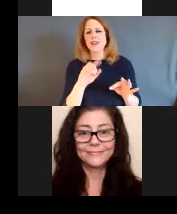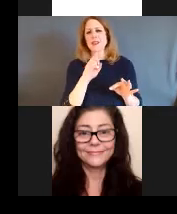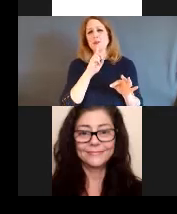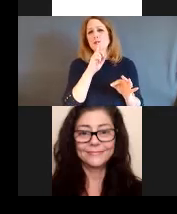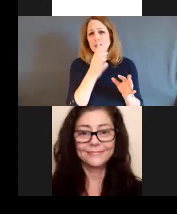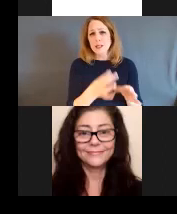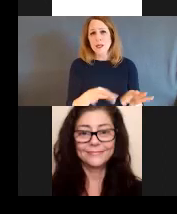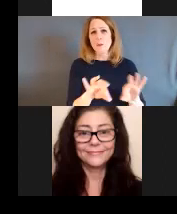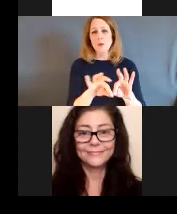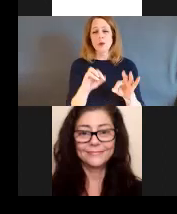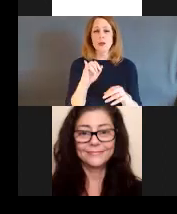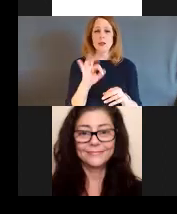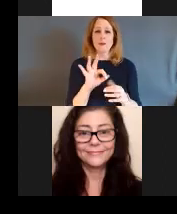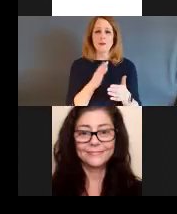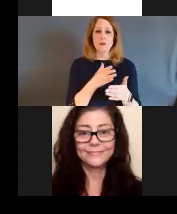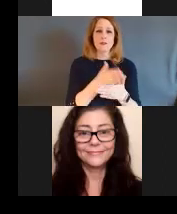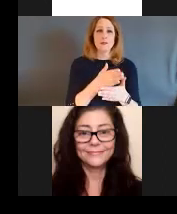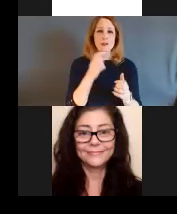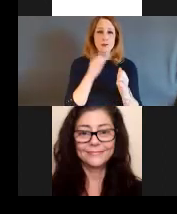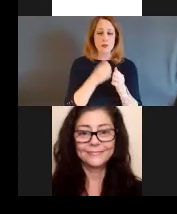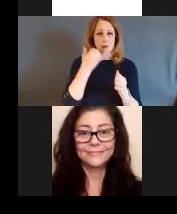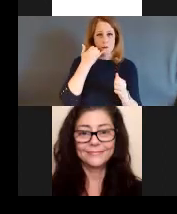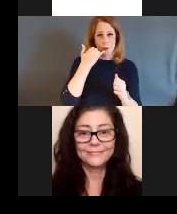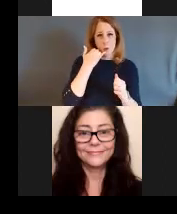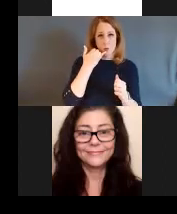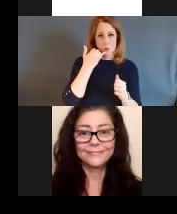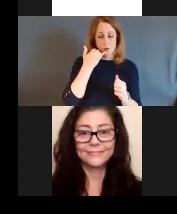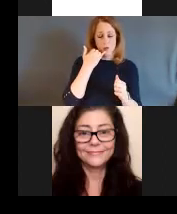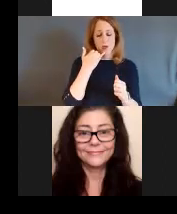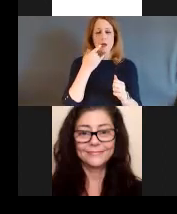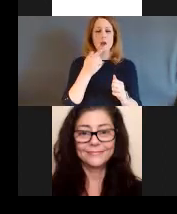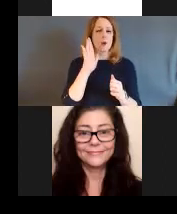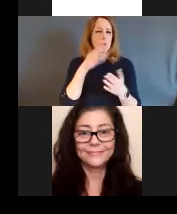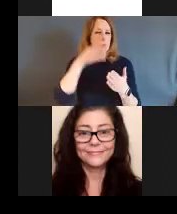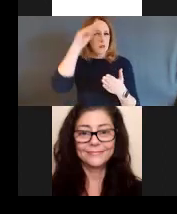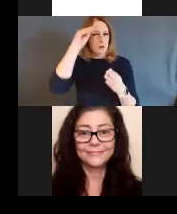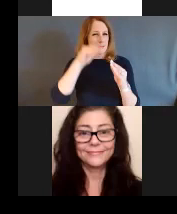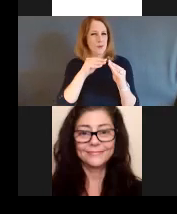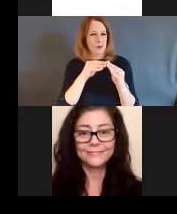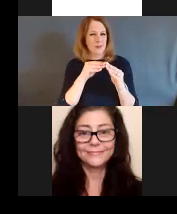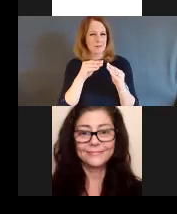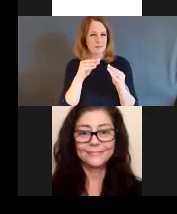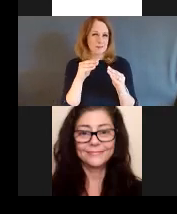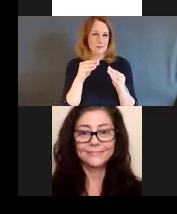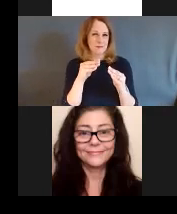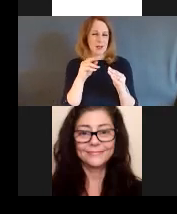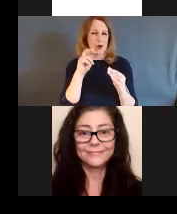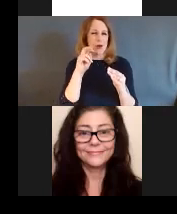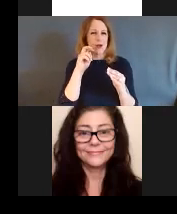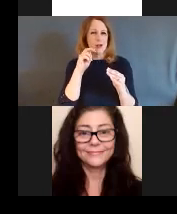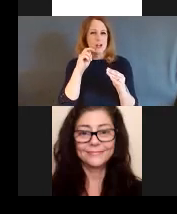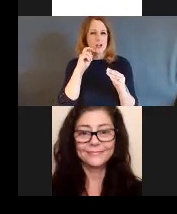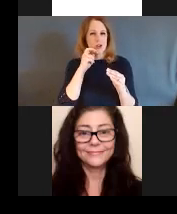important if you're doing intervention over the phone. And you will learn more about the neurobiology